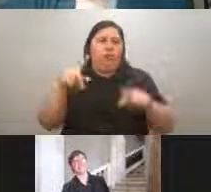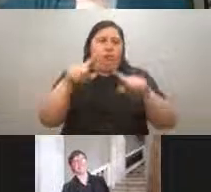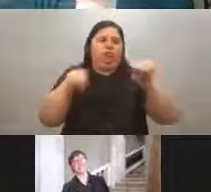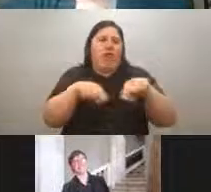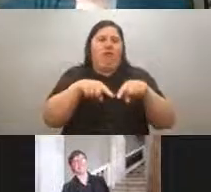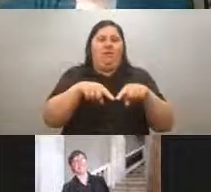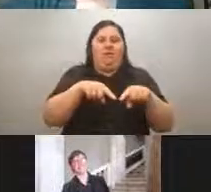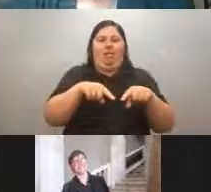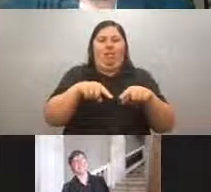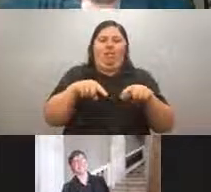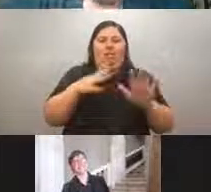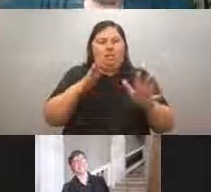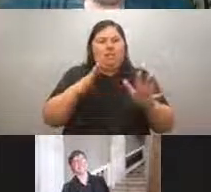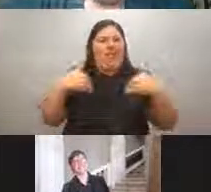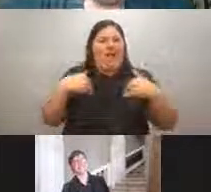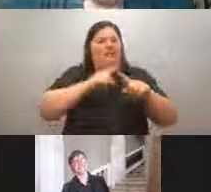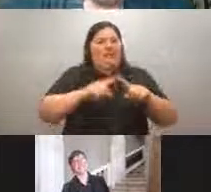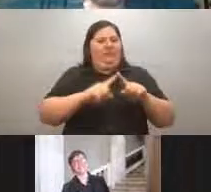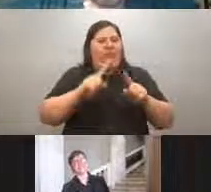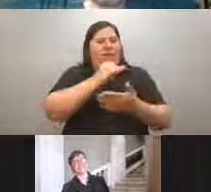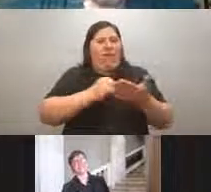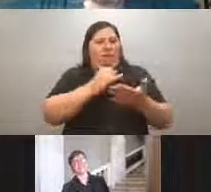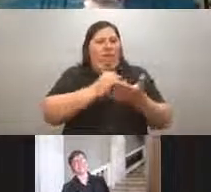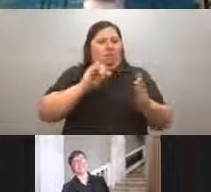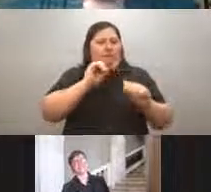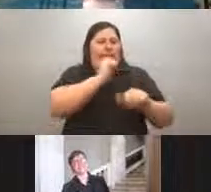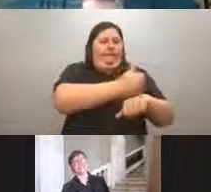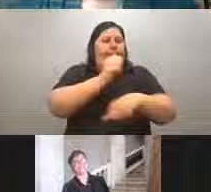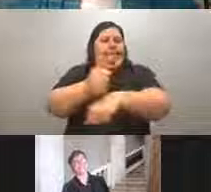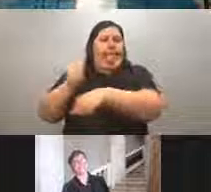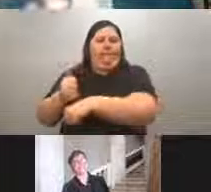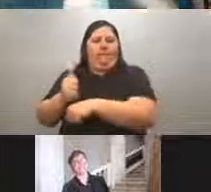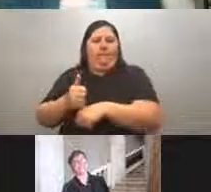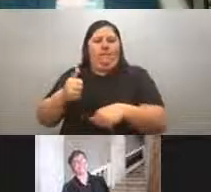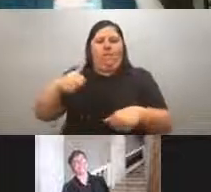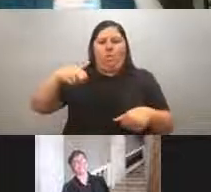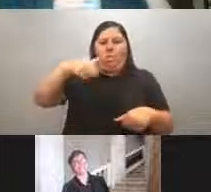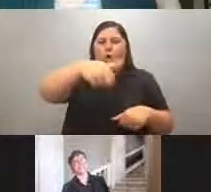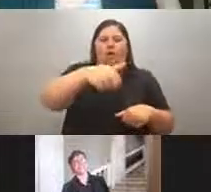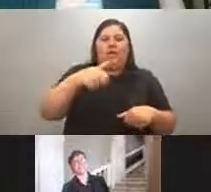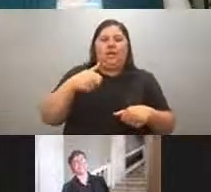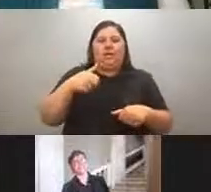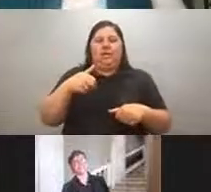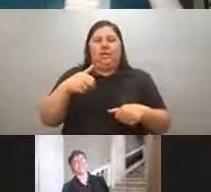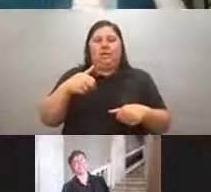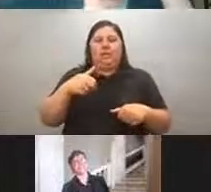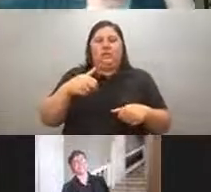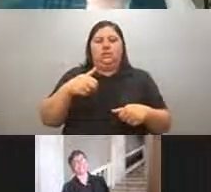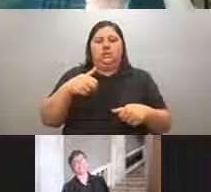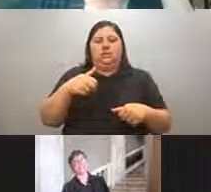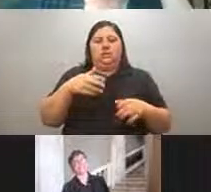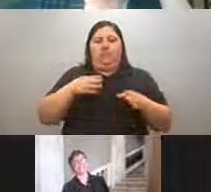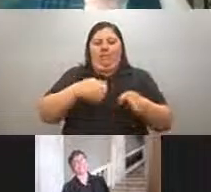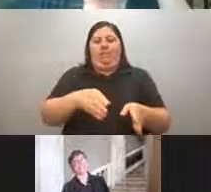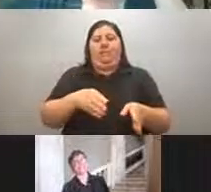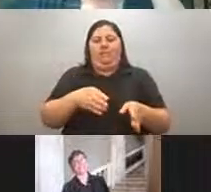some elements going on. And then in fact, this portion here, this walkway that actually separates the